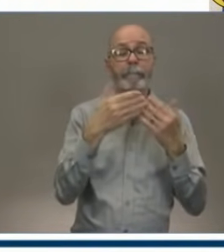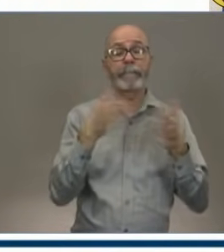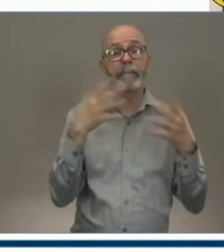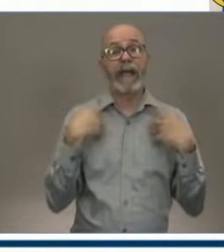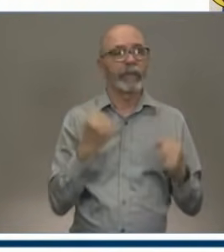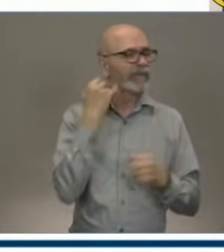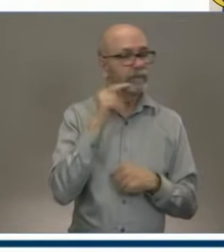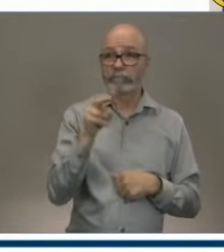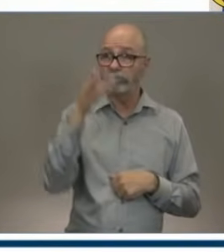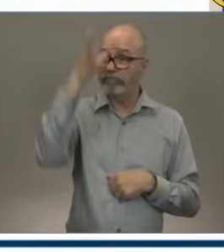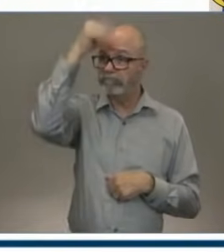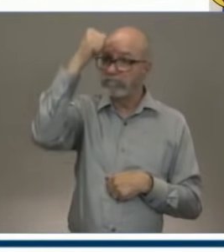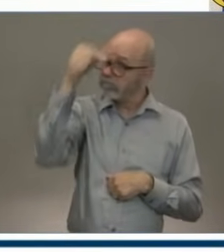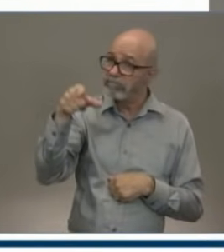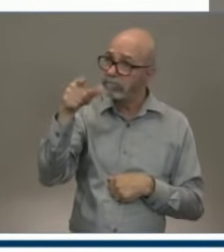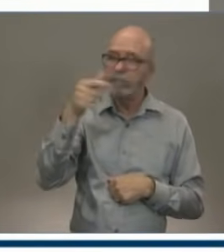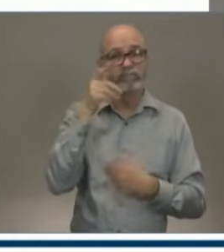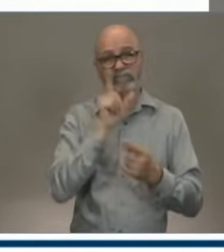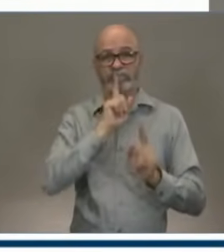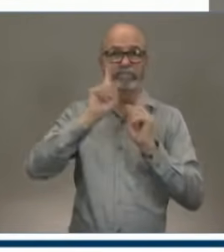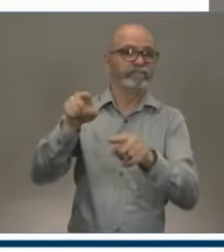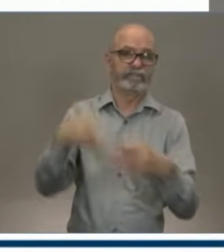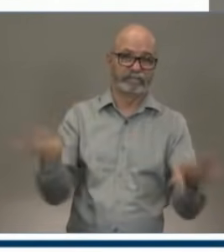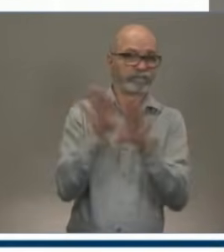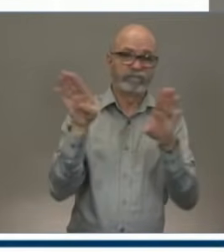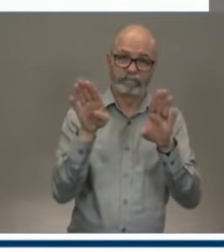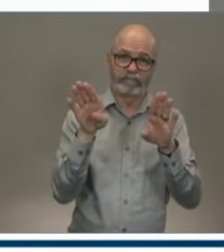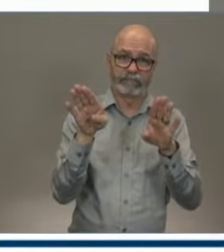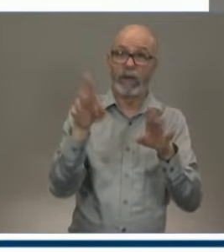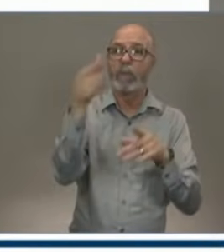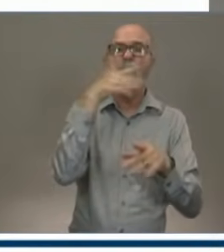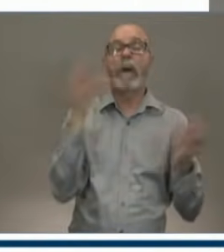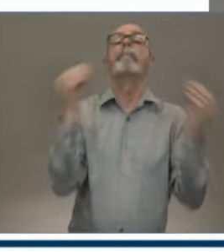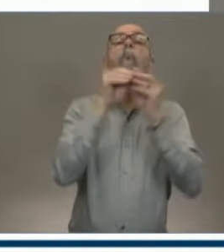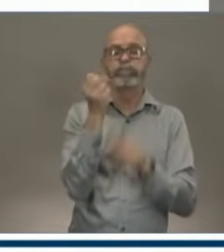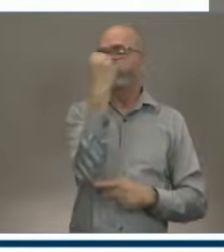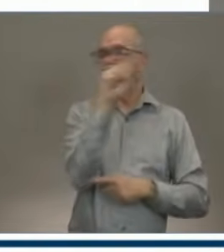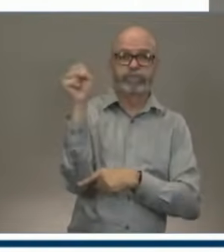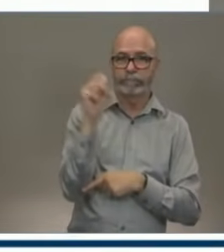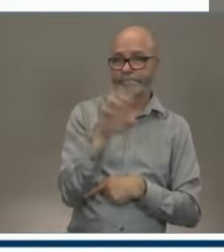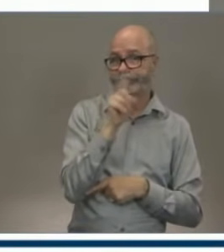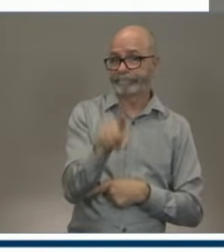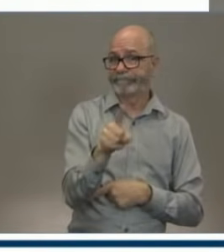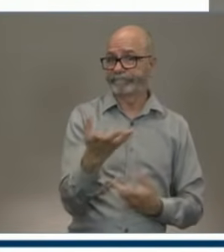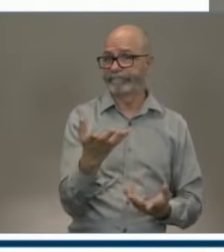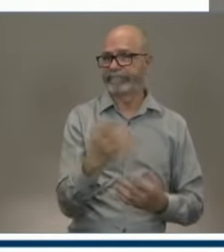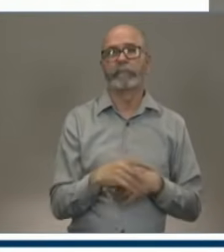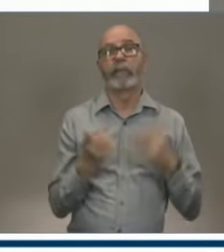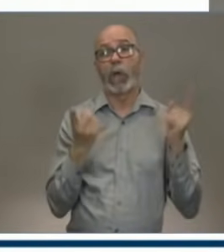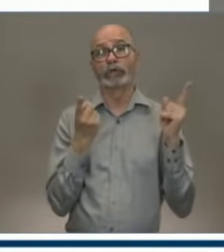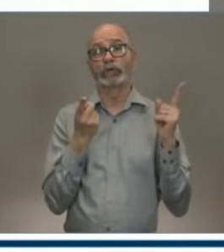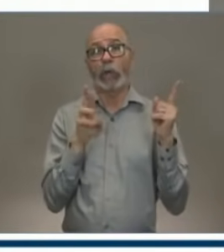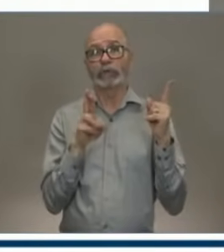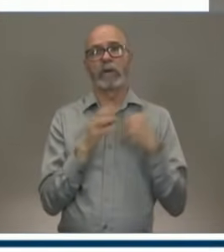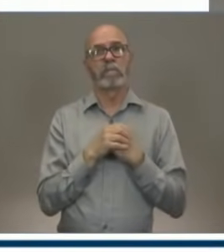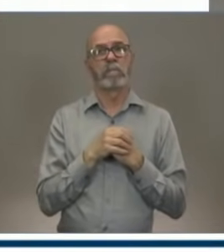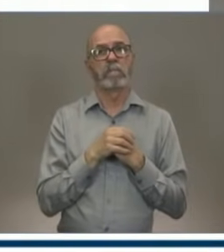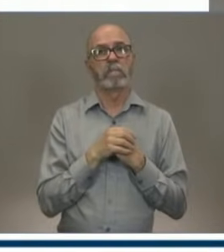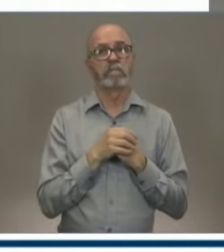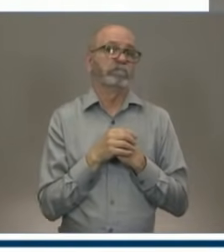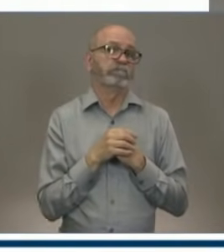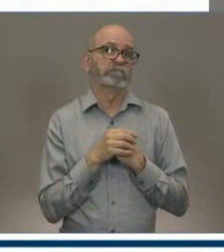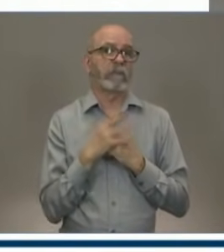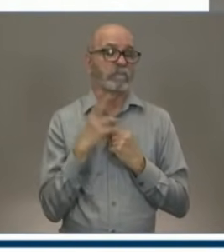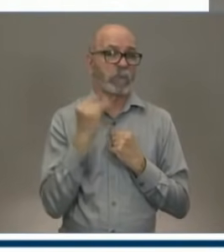regulations. So I wasn't aware of that. People have the right to get together as long as they're following the